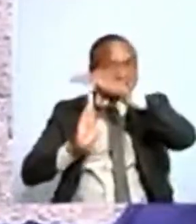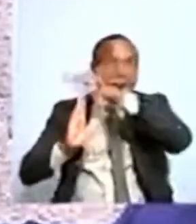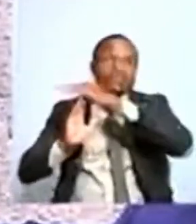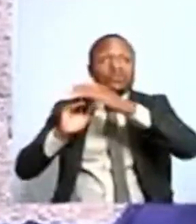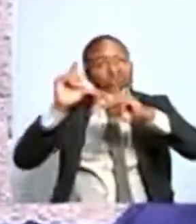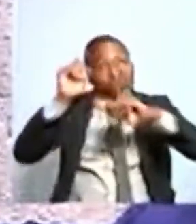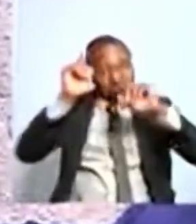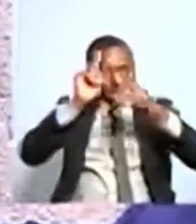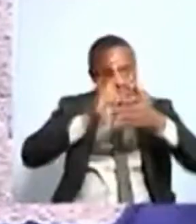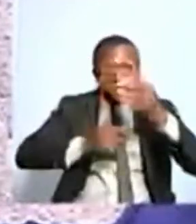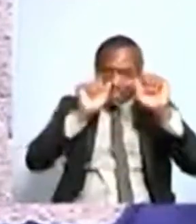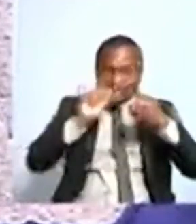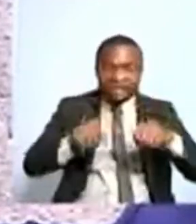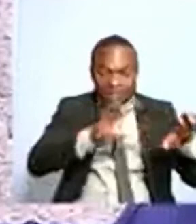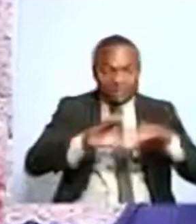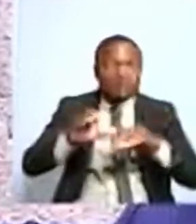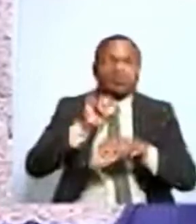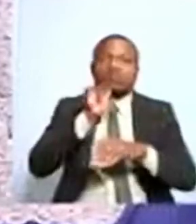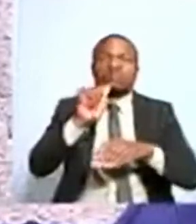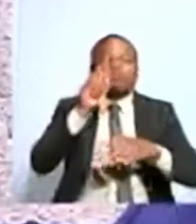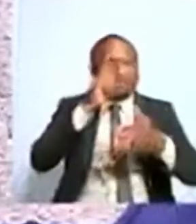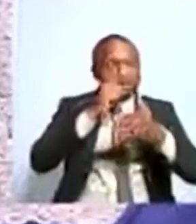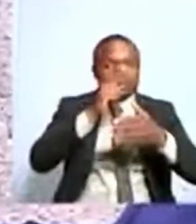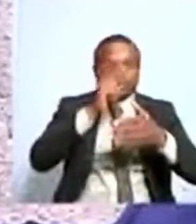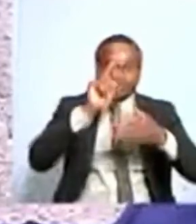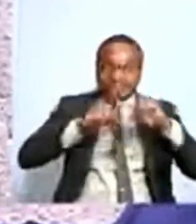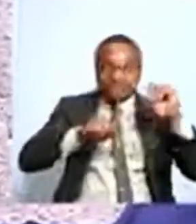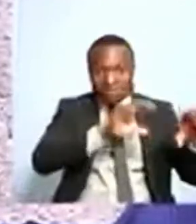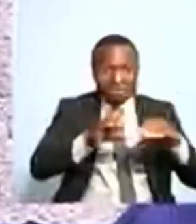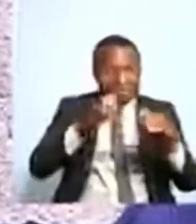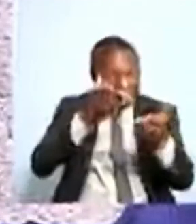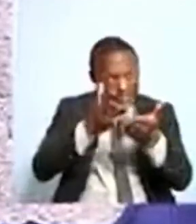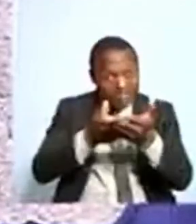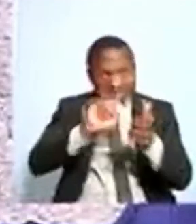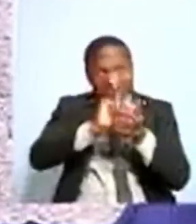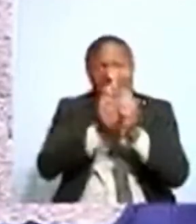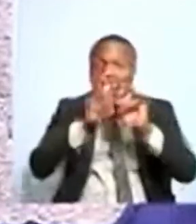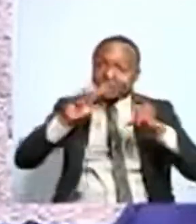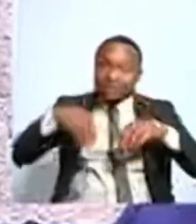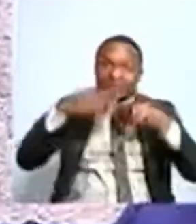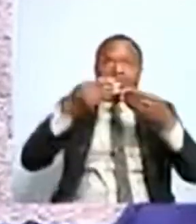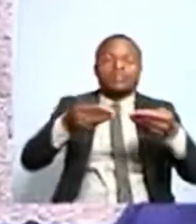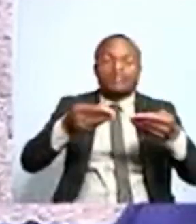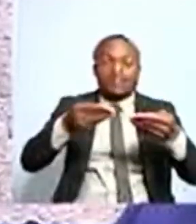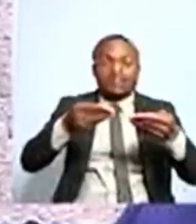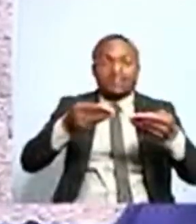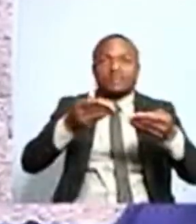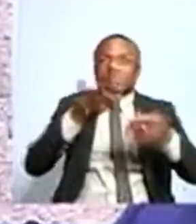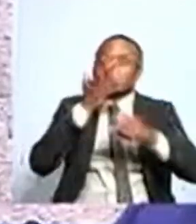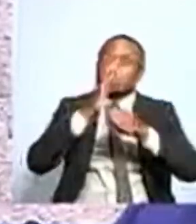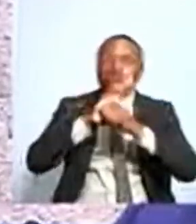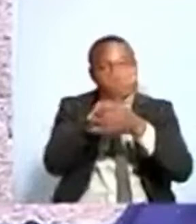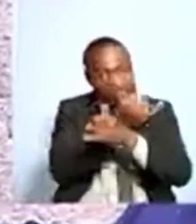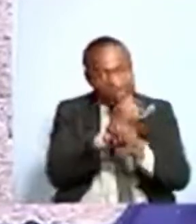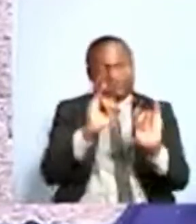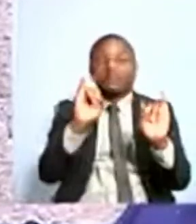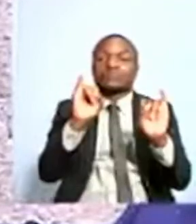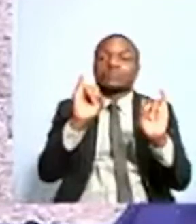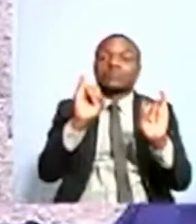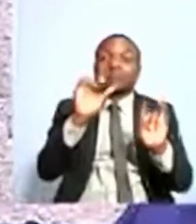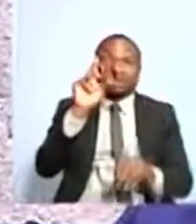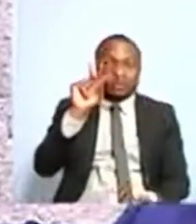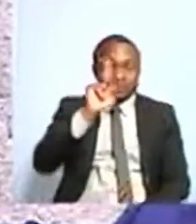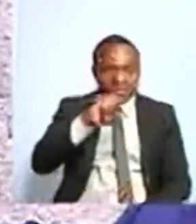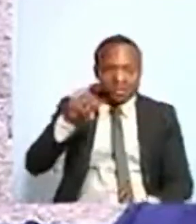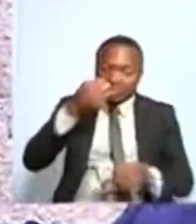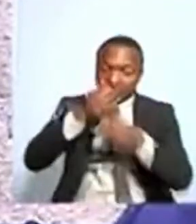do. This amendment is now giving them more assurance to the independence of the DPP, to